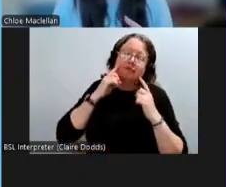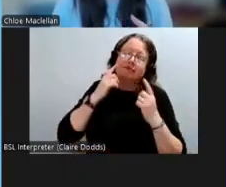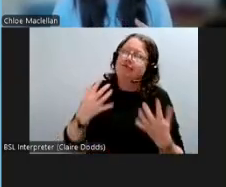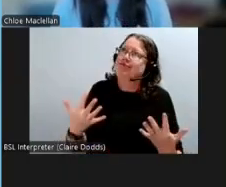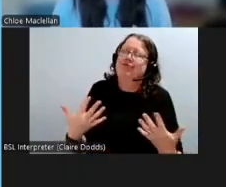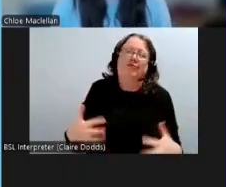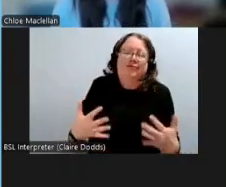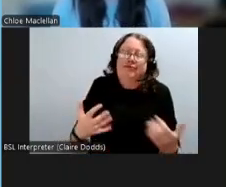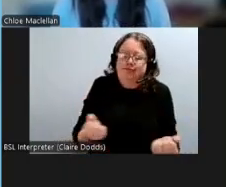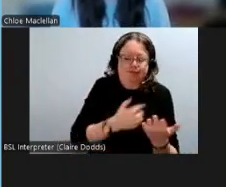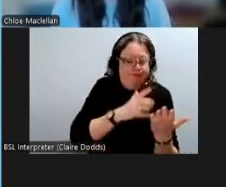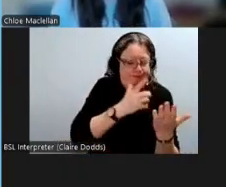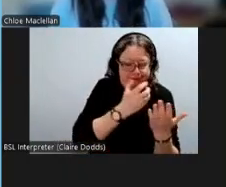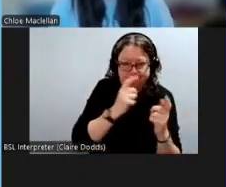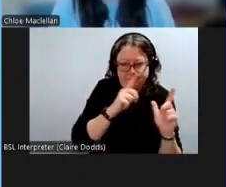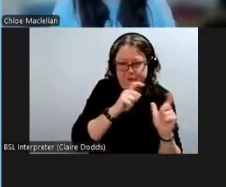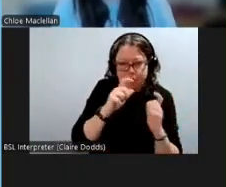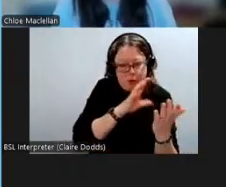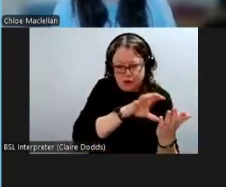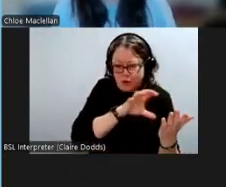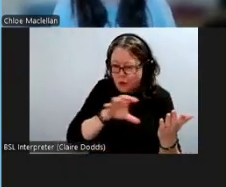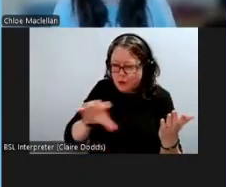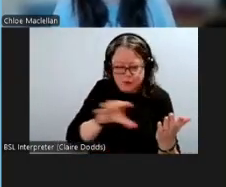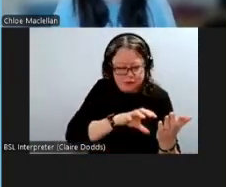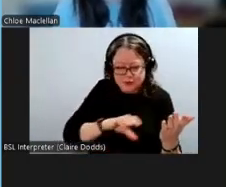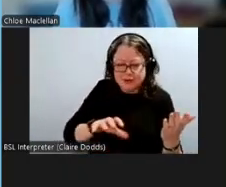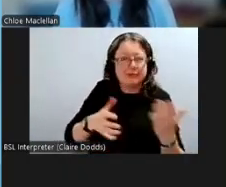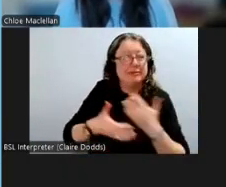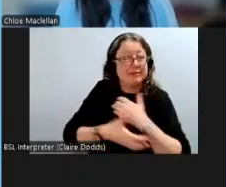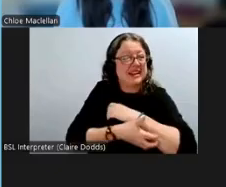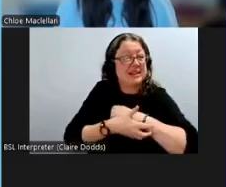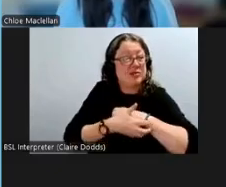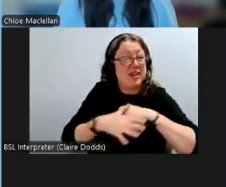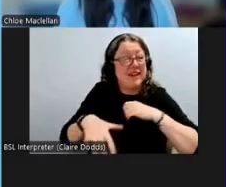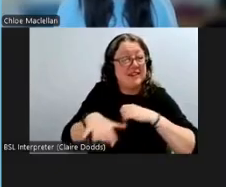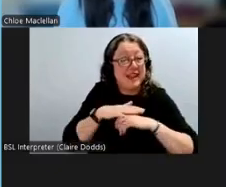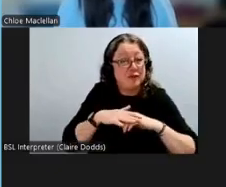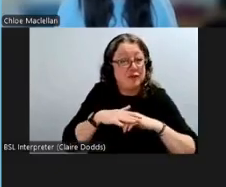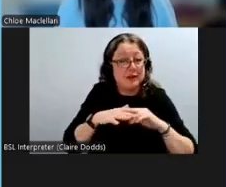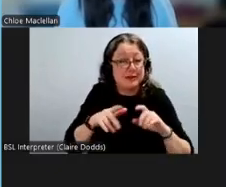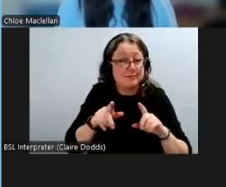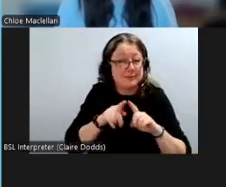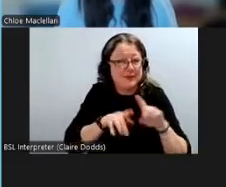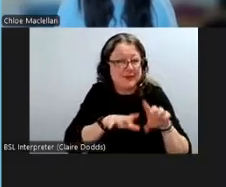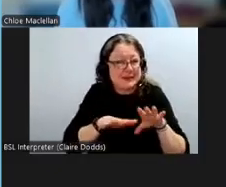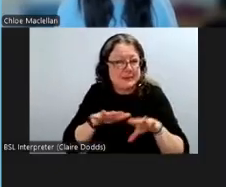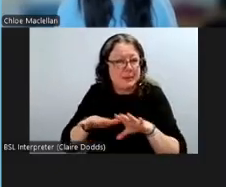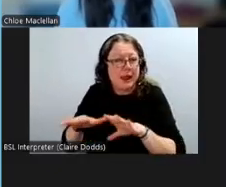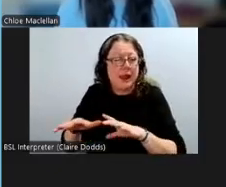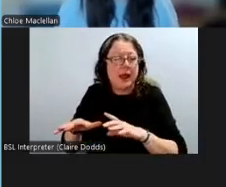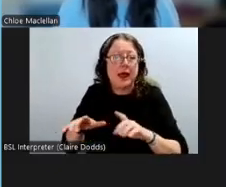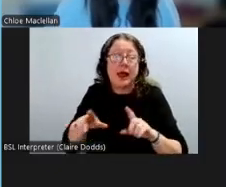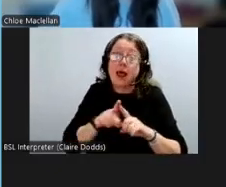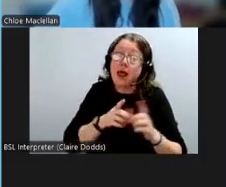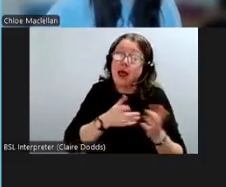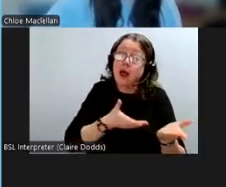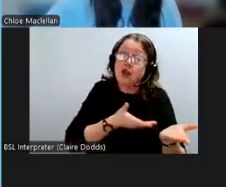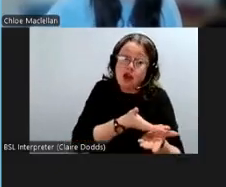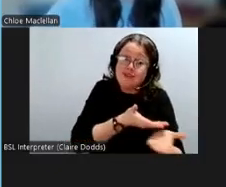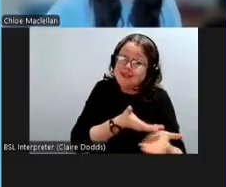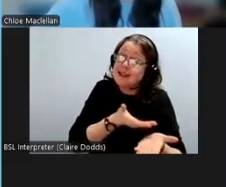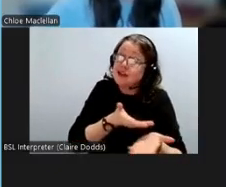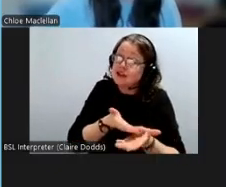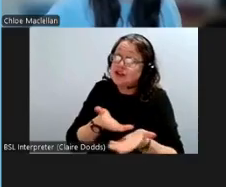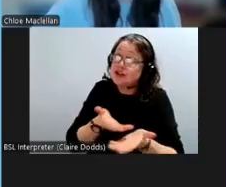kind of some things in common. But the conversations with children flowed to the most difficult place